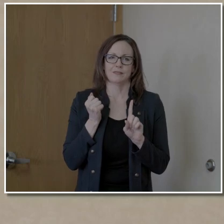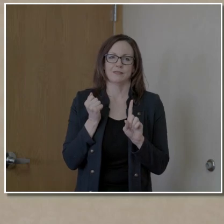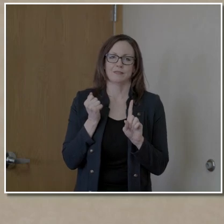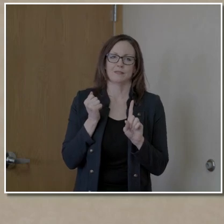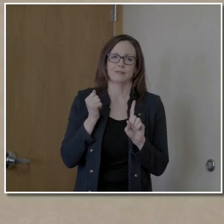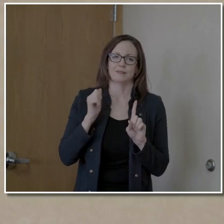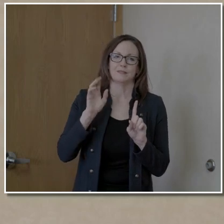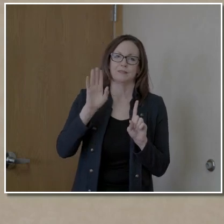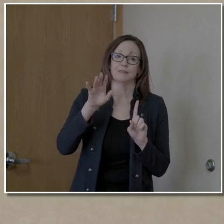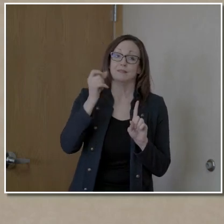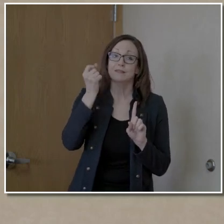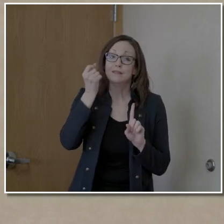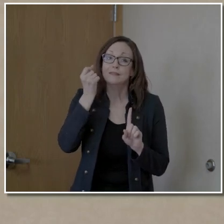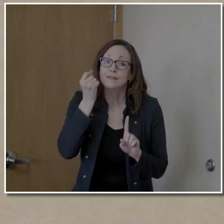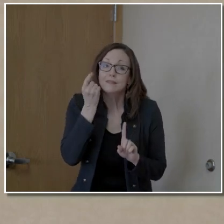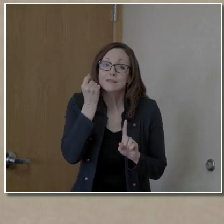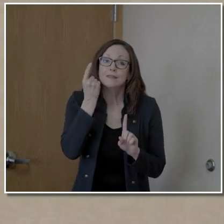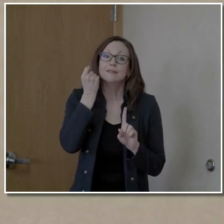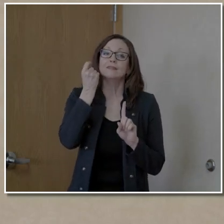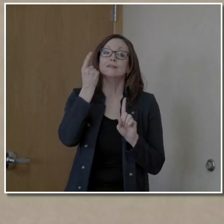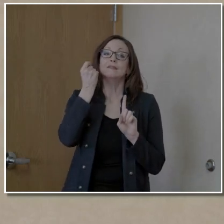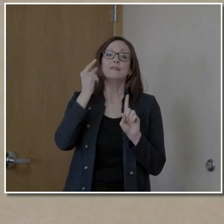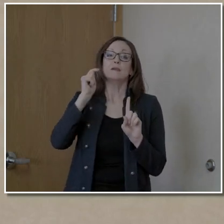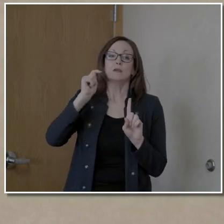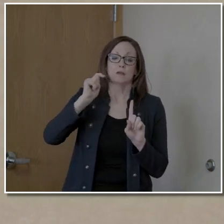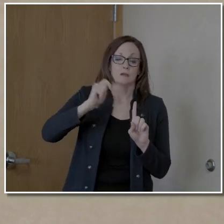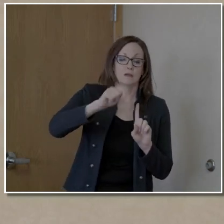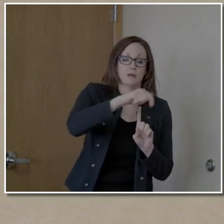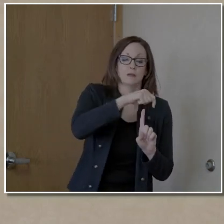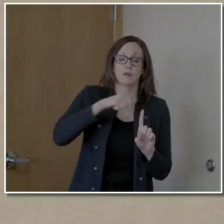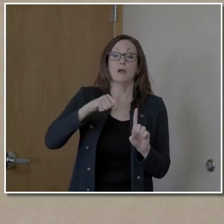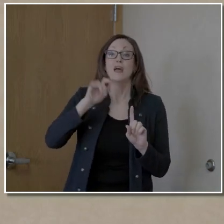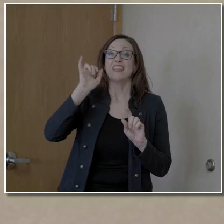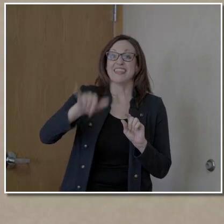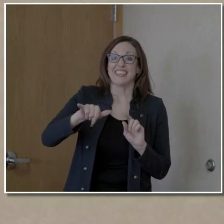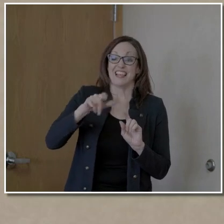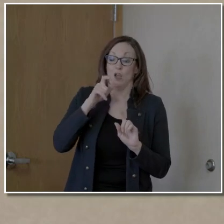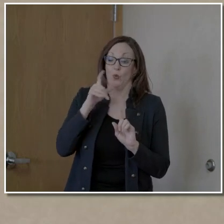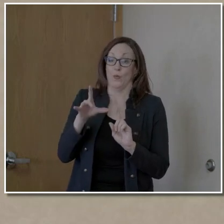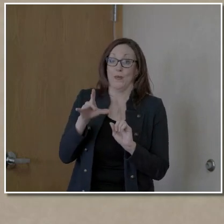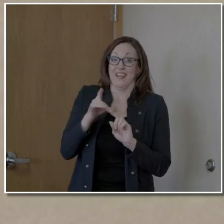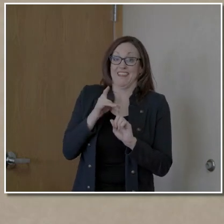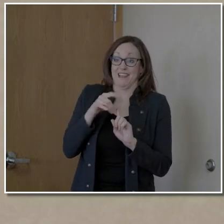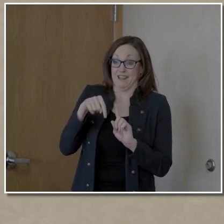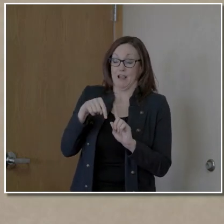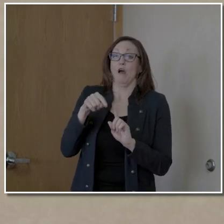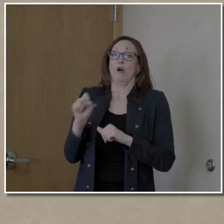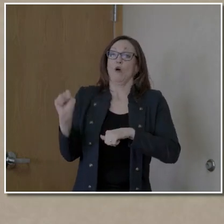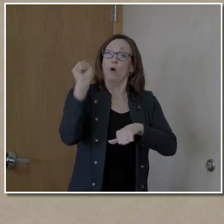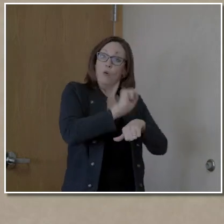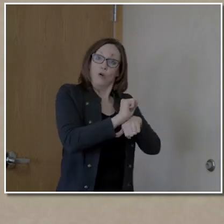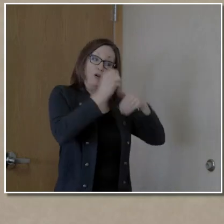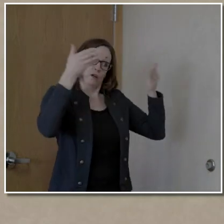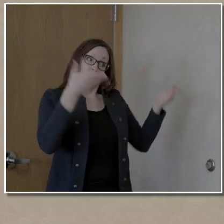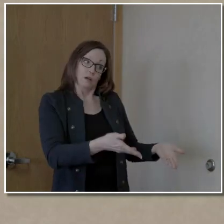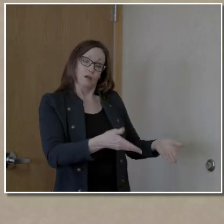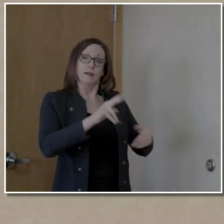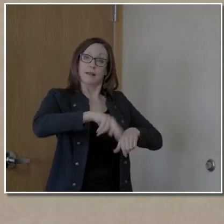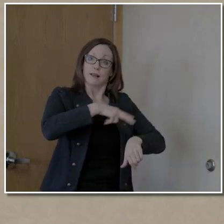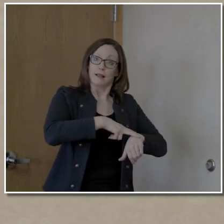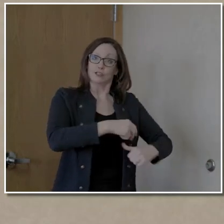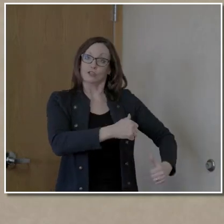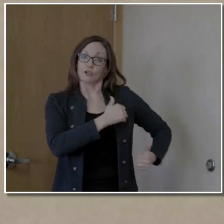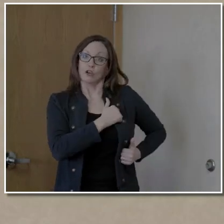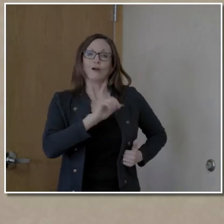community. Regardless of whether the Guard member is actively participating in the response to COVID, or if they're out